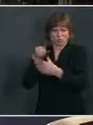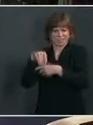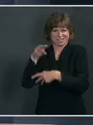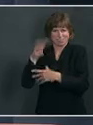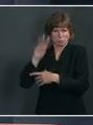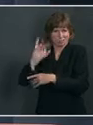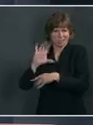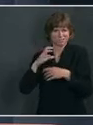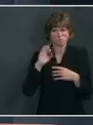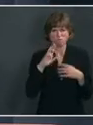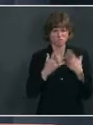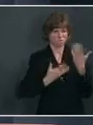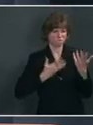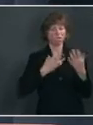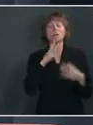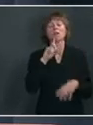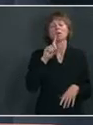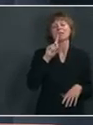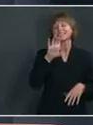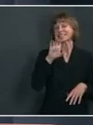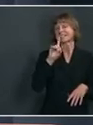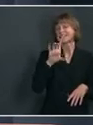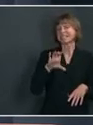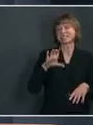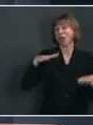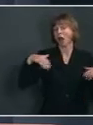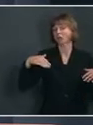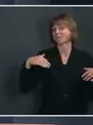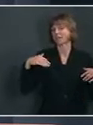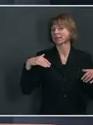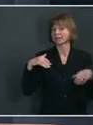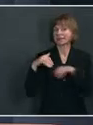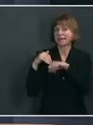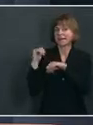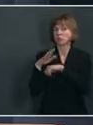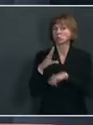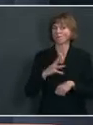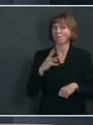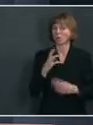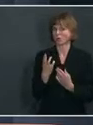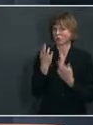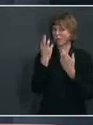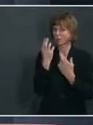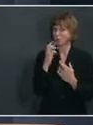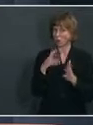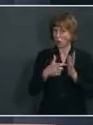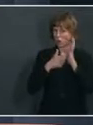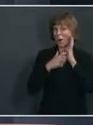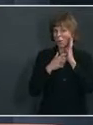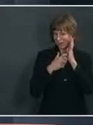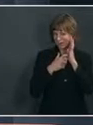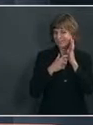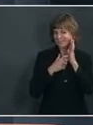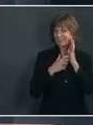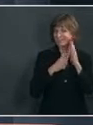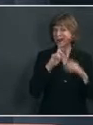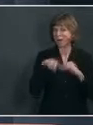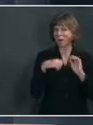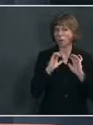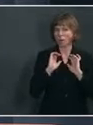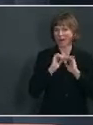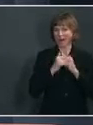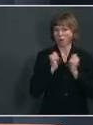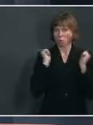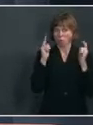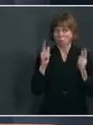reopening? Well, the CDC hasn't issued the formal recommendations or requirements on how all schools across the country